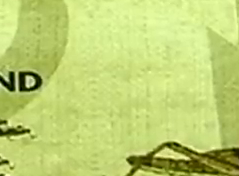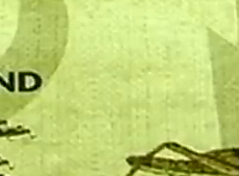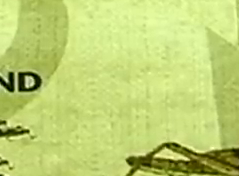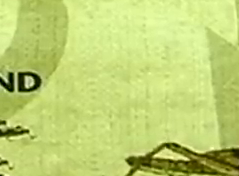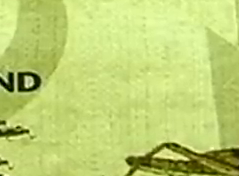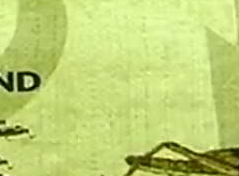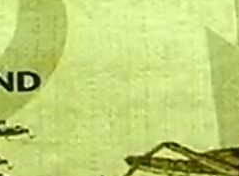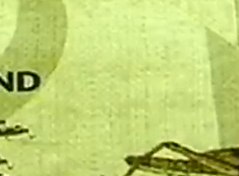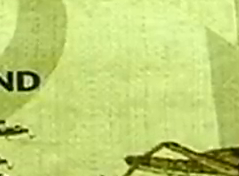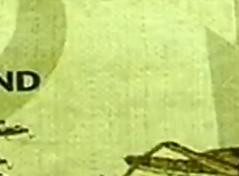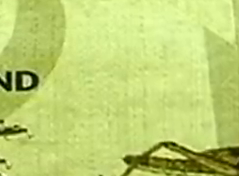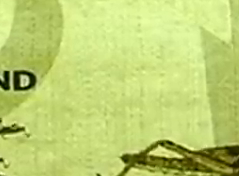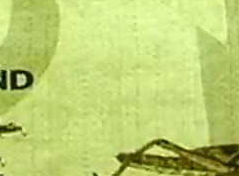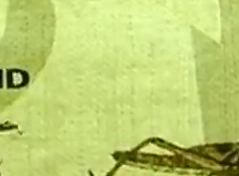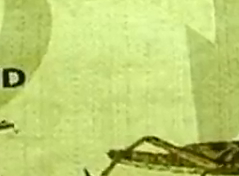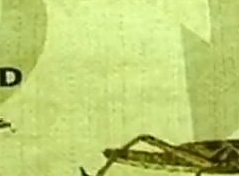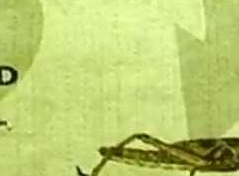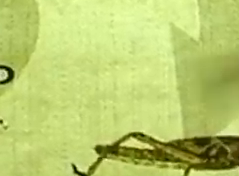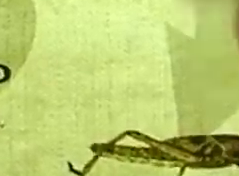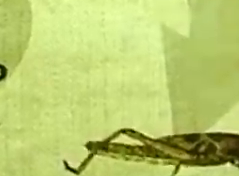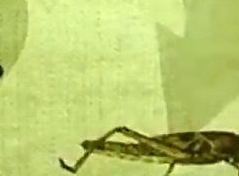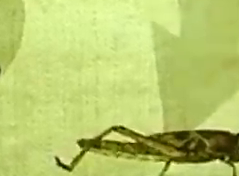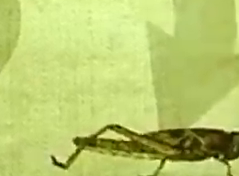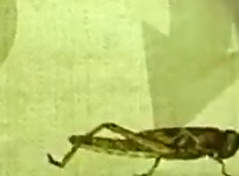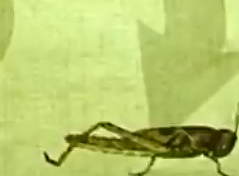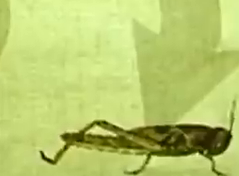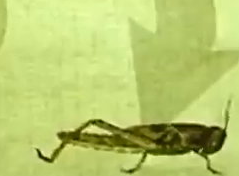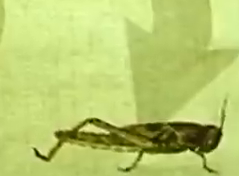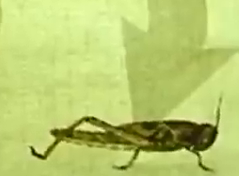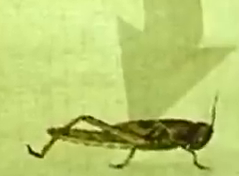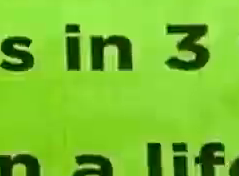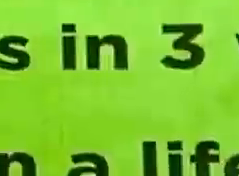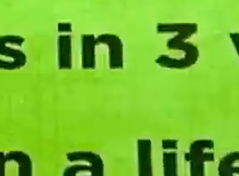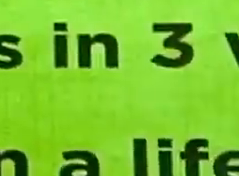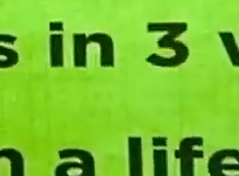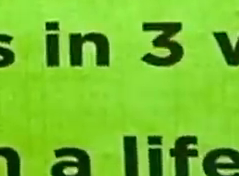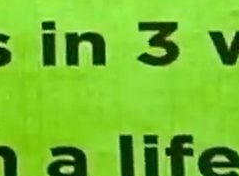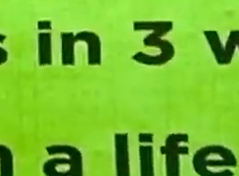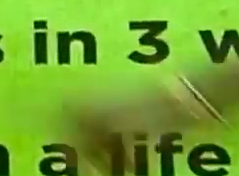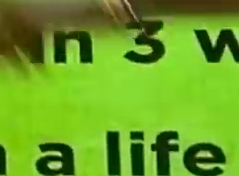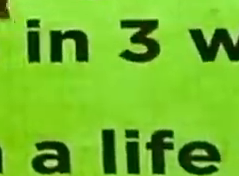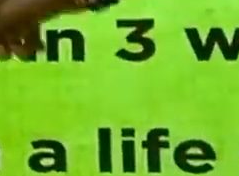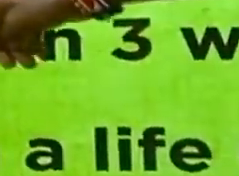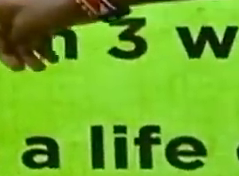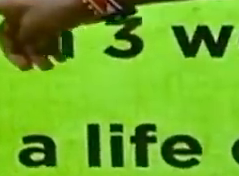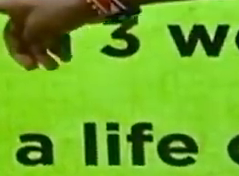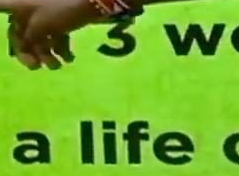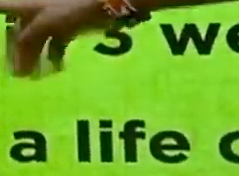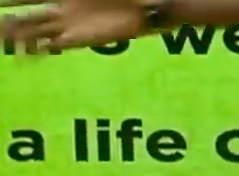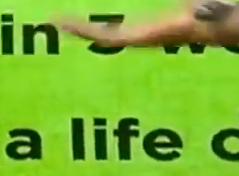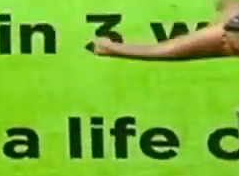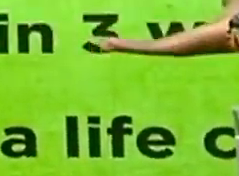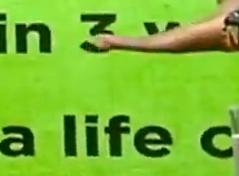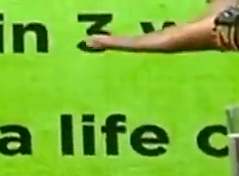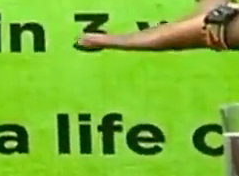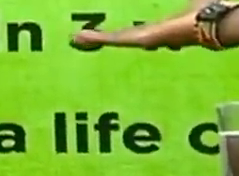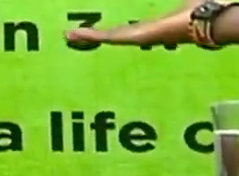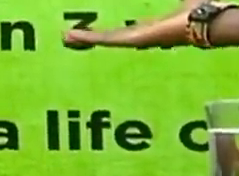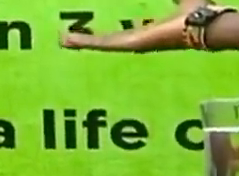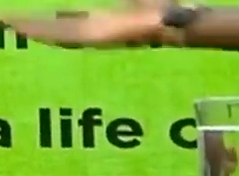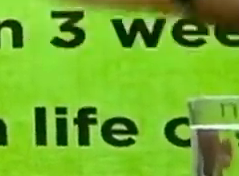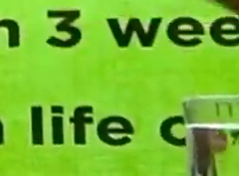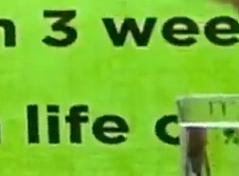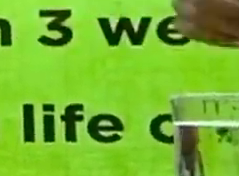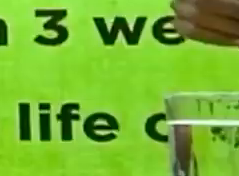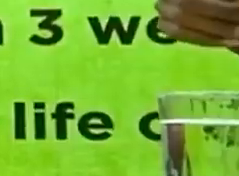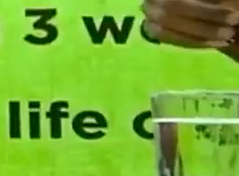after only 2 weeks. That makes it incredibly difficult to contain it. And there's still more. The adults are ready to lay eggs in 3 weeks, like I